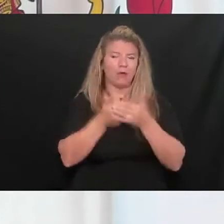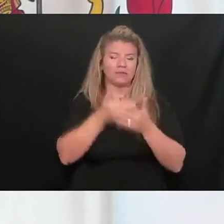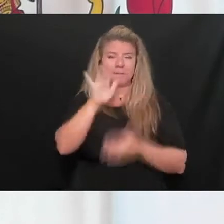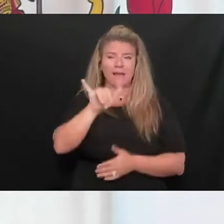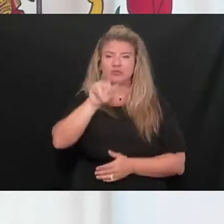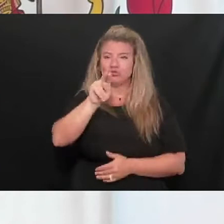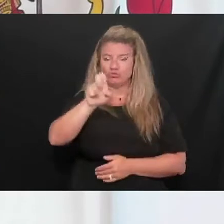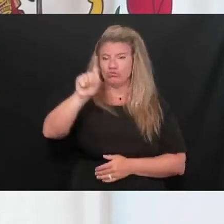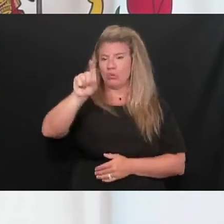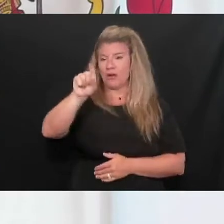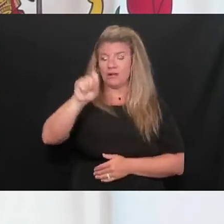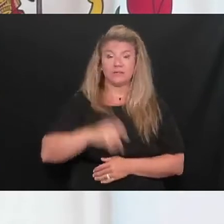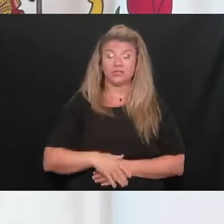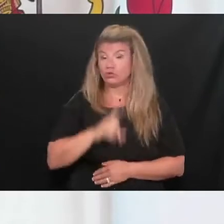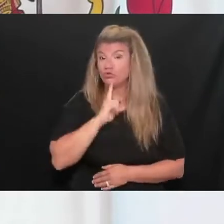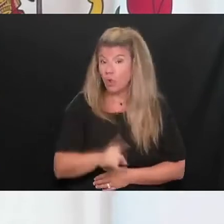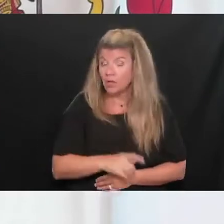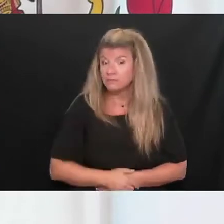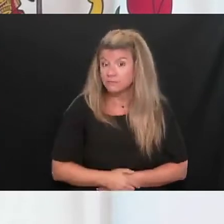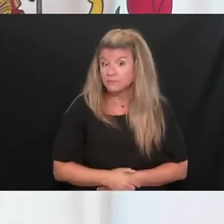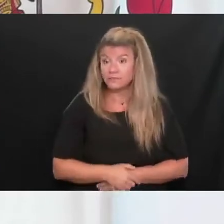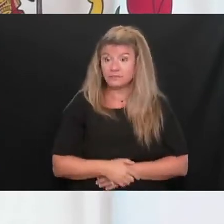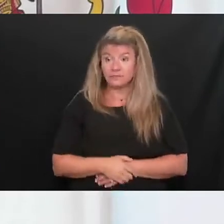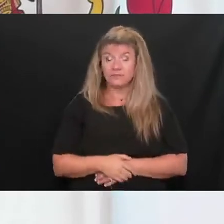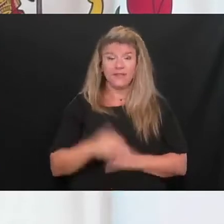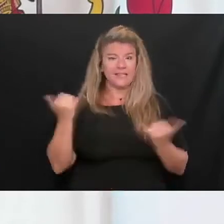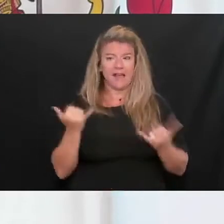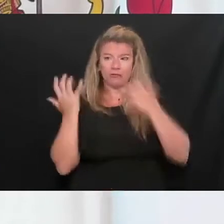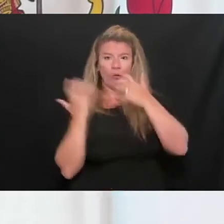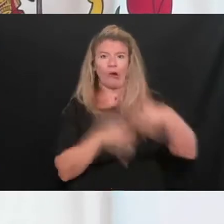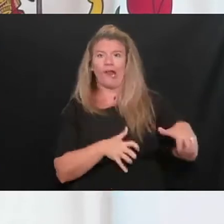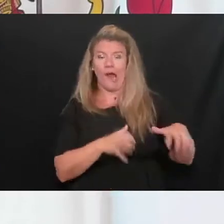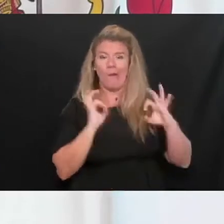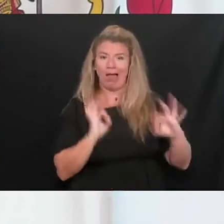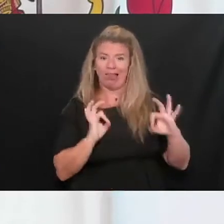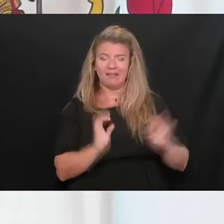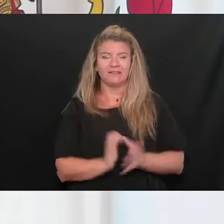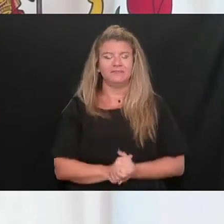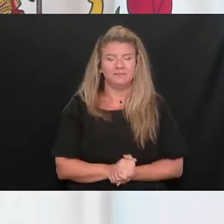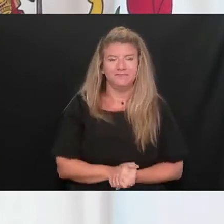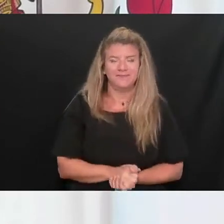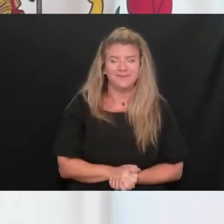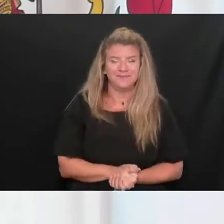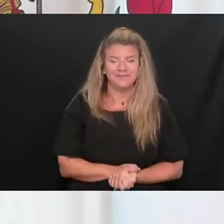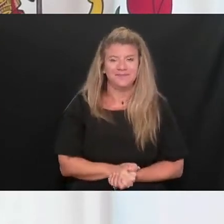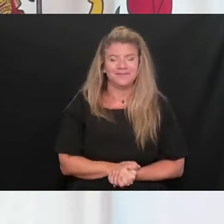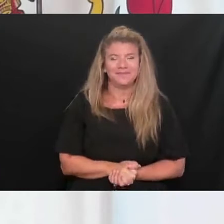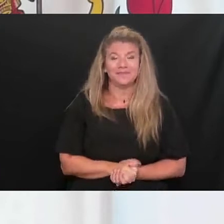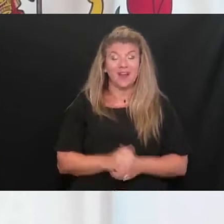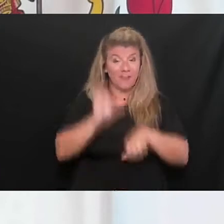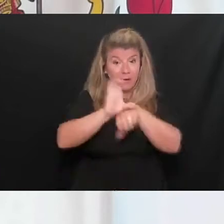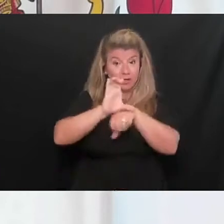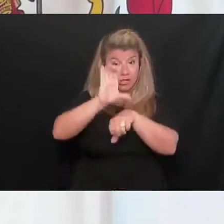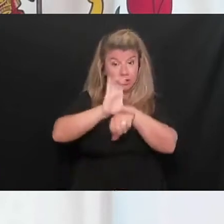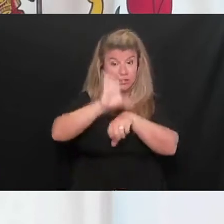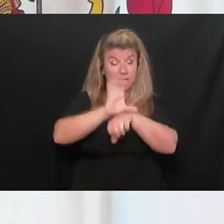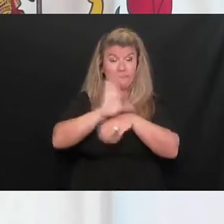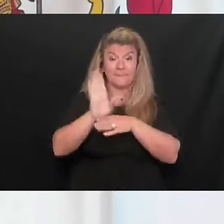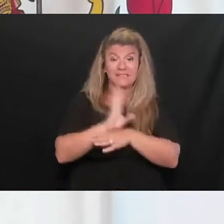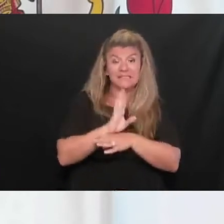June. So really and truly, I think that's all working out and working out really well. From the standpoint of our churches, our